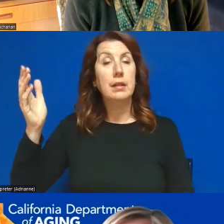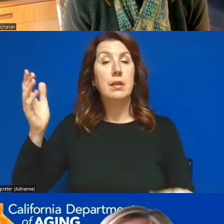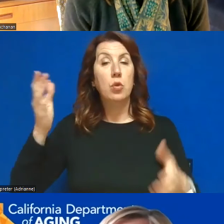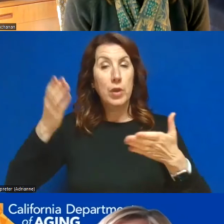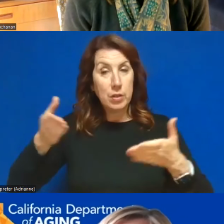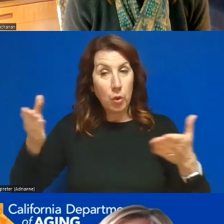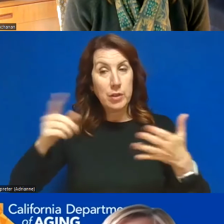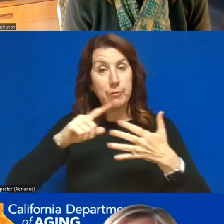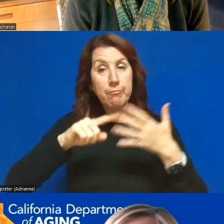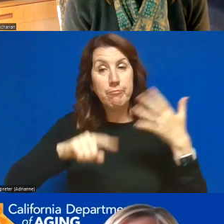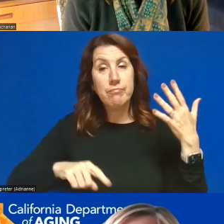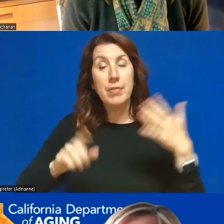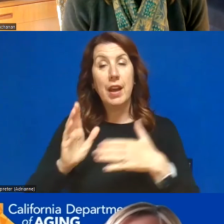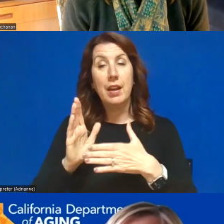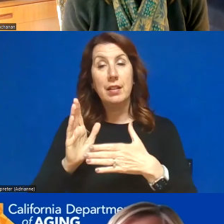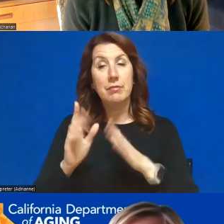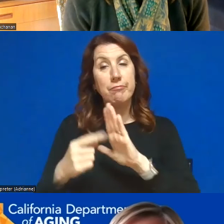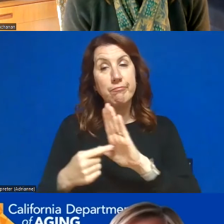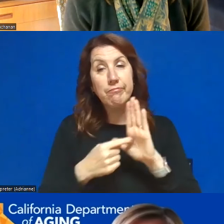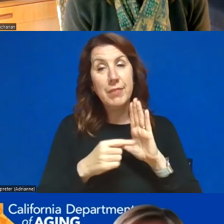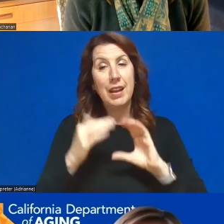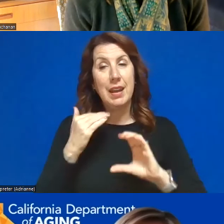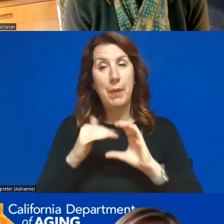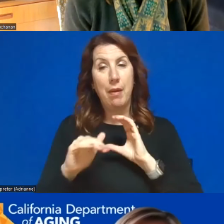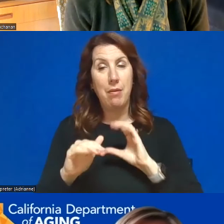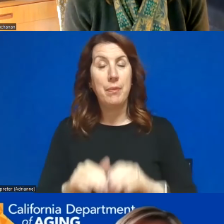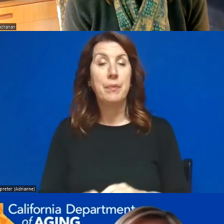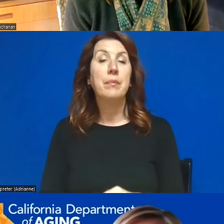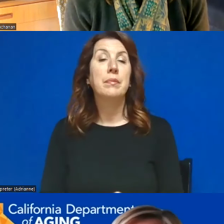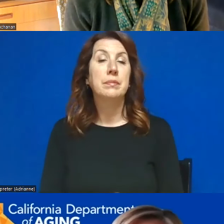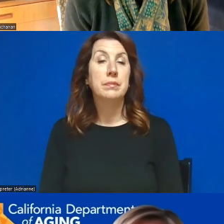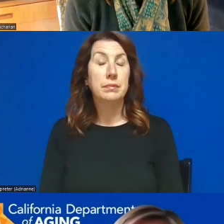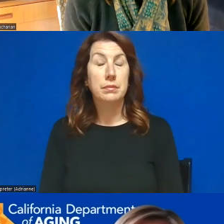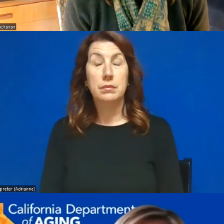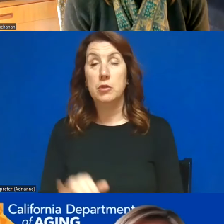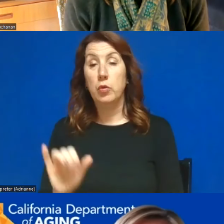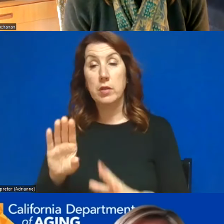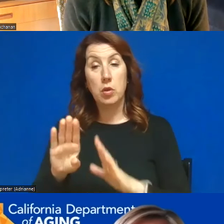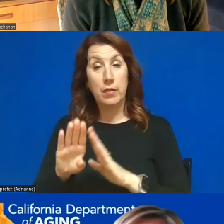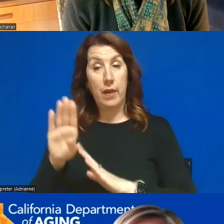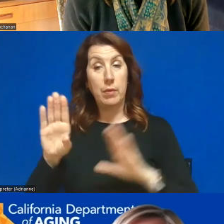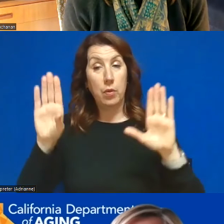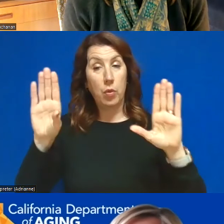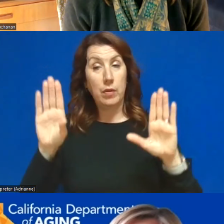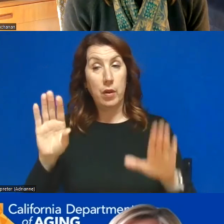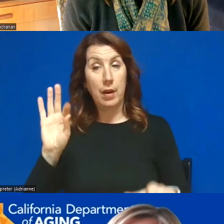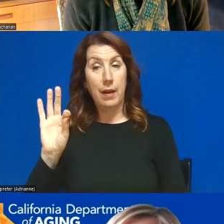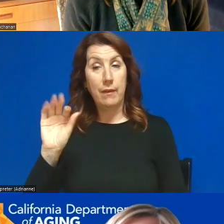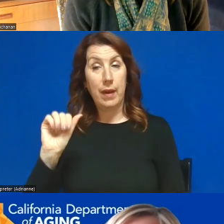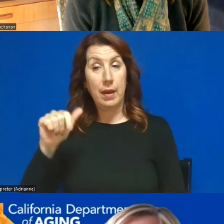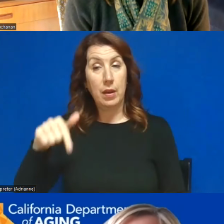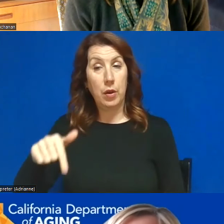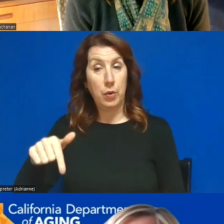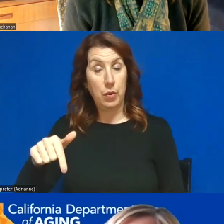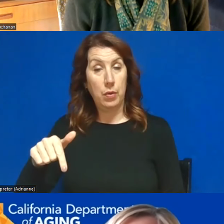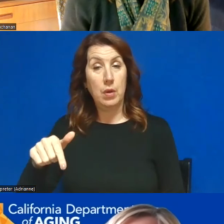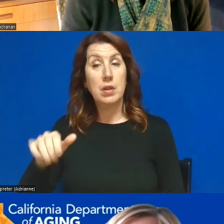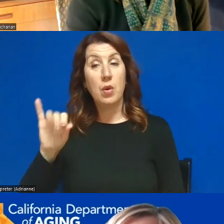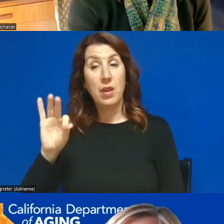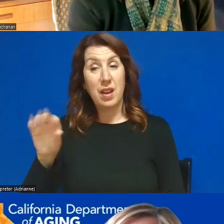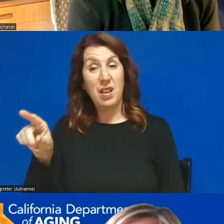resources, and for sharing your email with the group. You've also developed a wonderful FAQ. So if